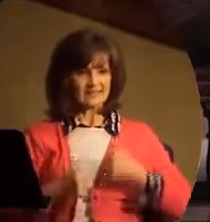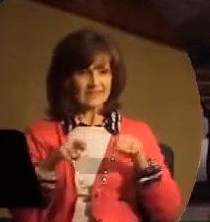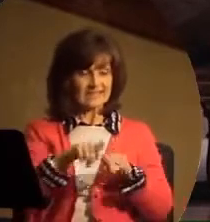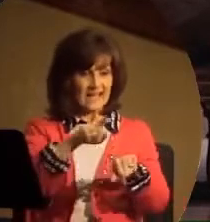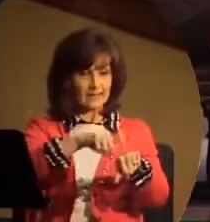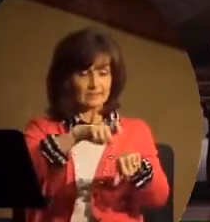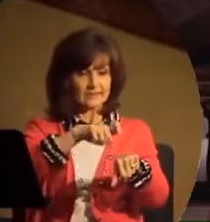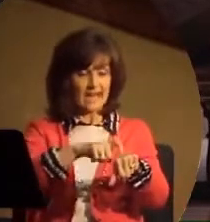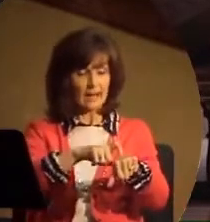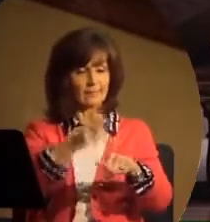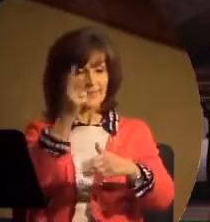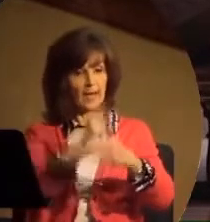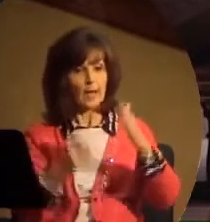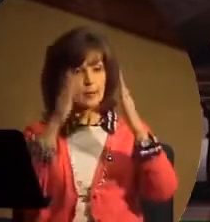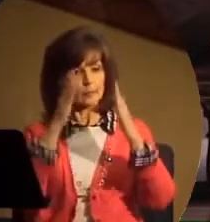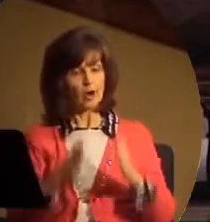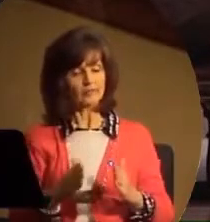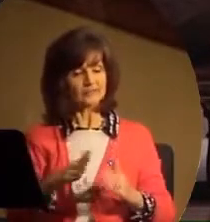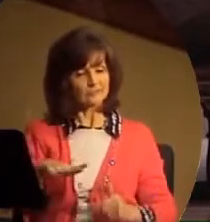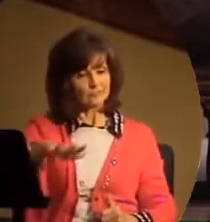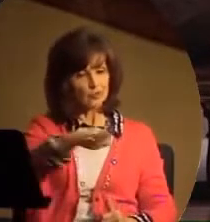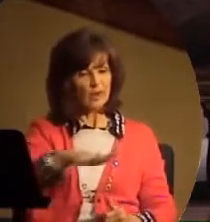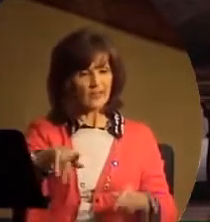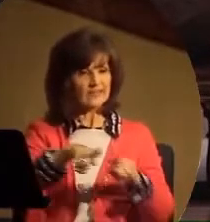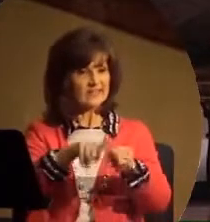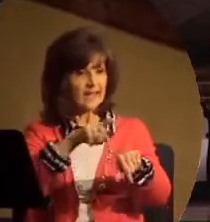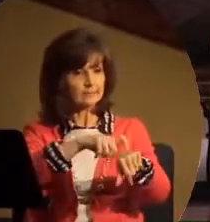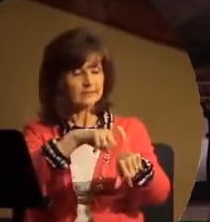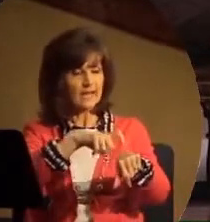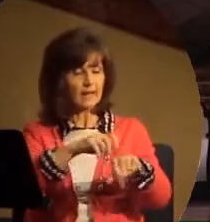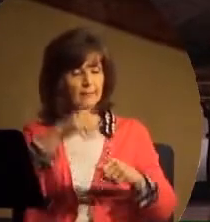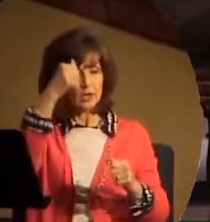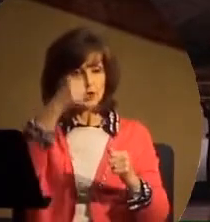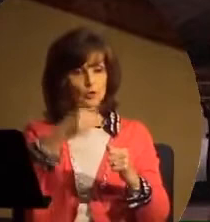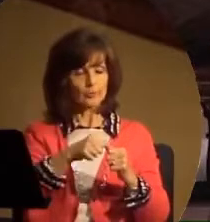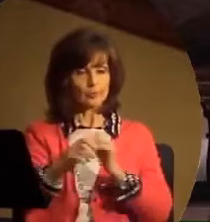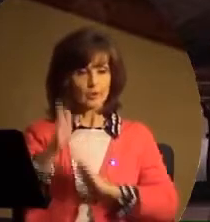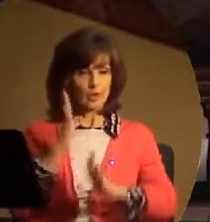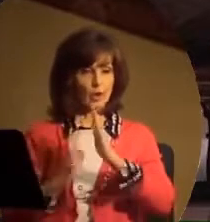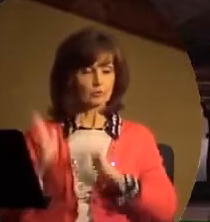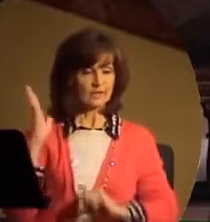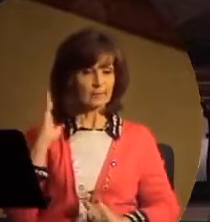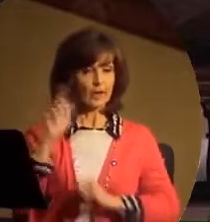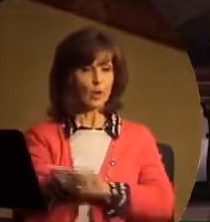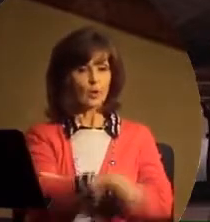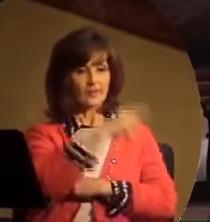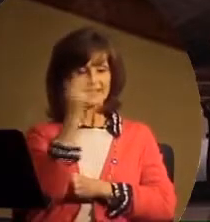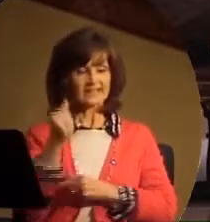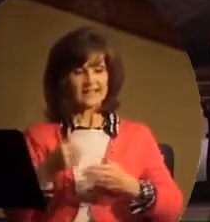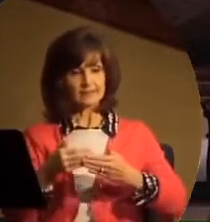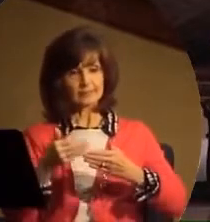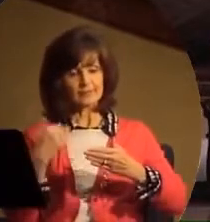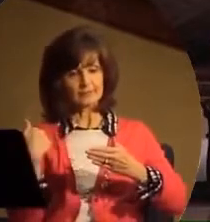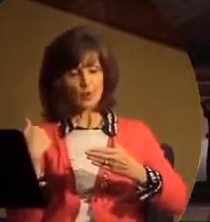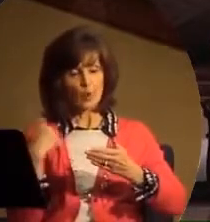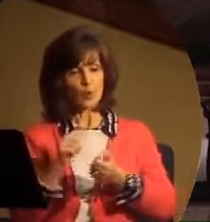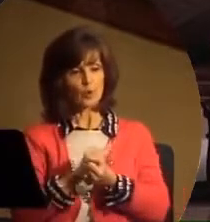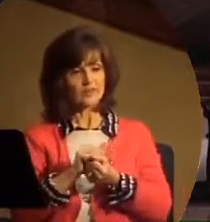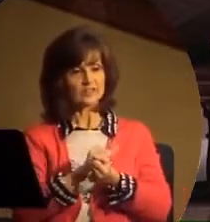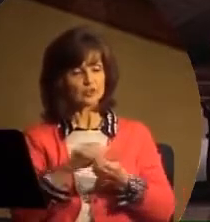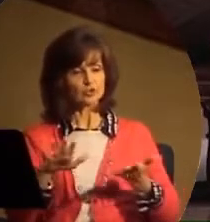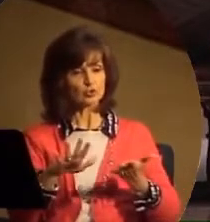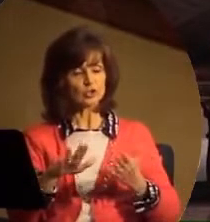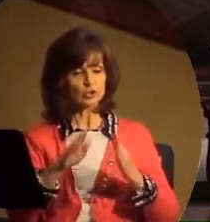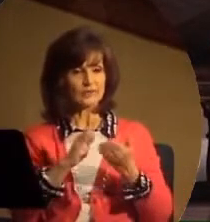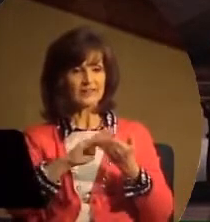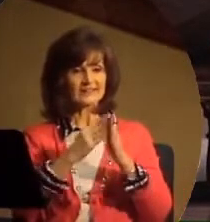that is they prophesied long about the same time. And if you remember, those days were the days right before the destruction